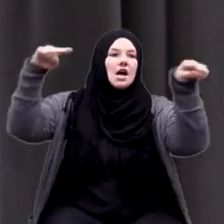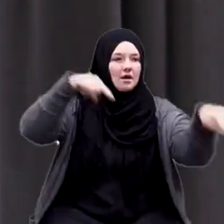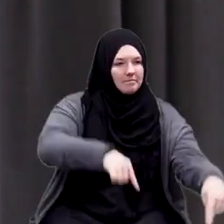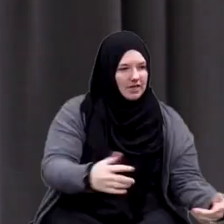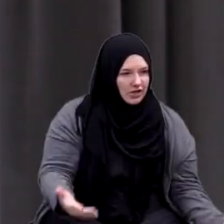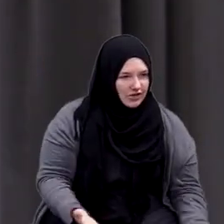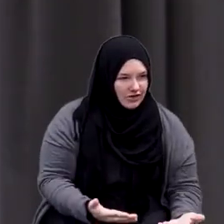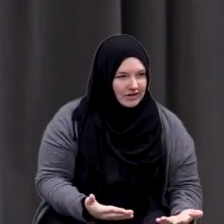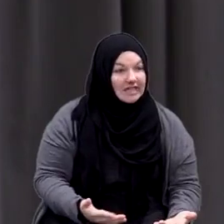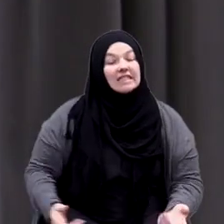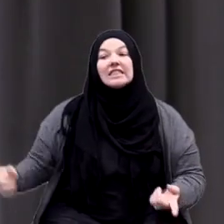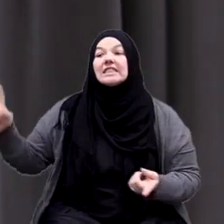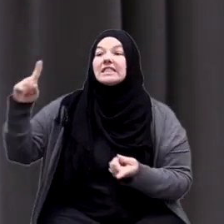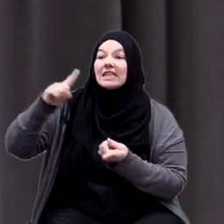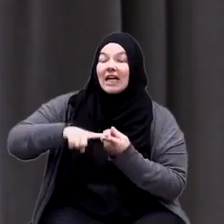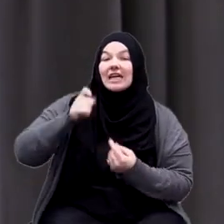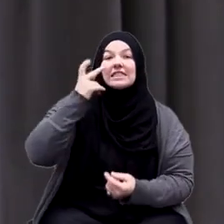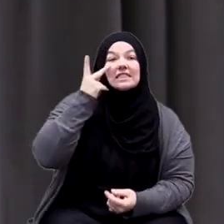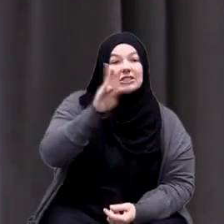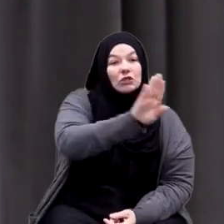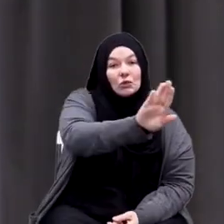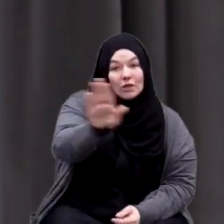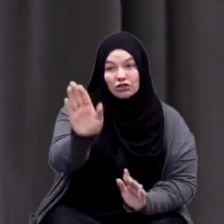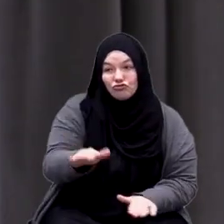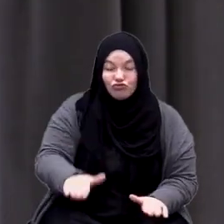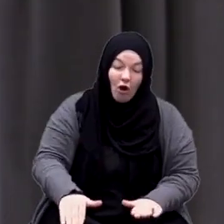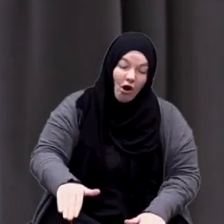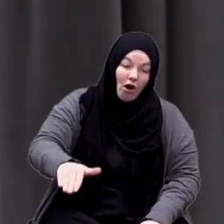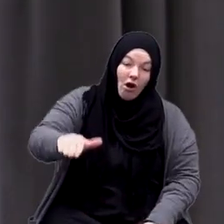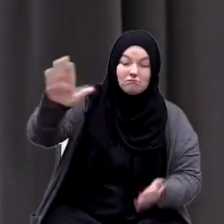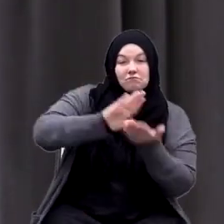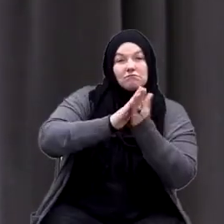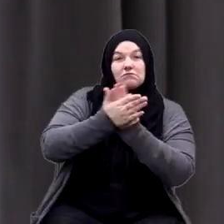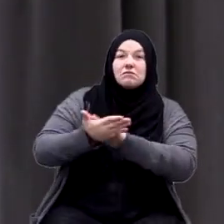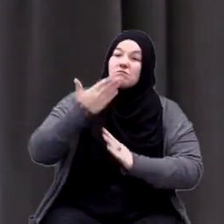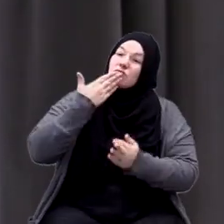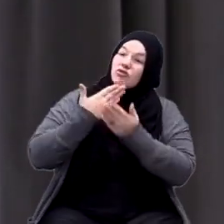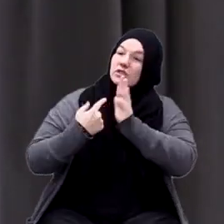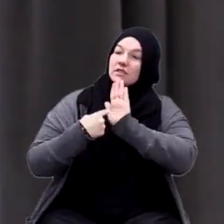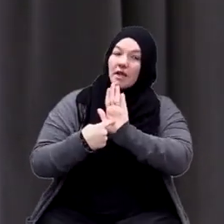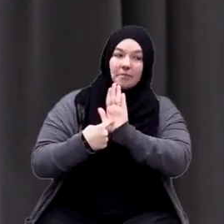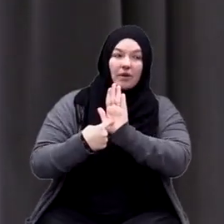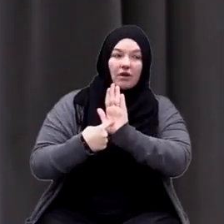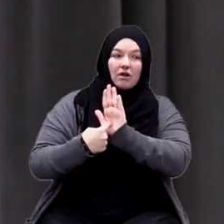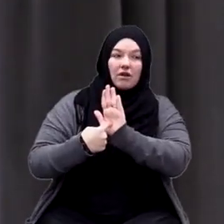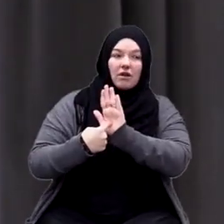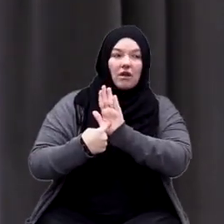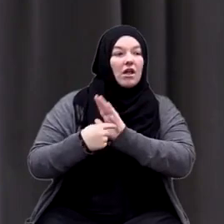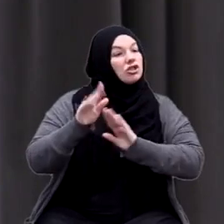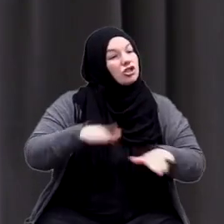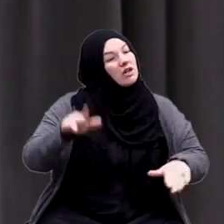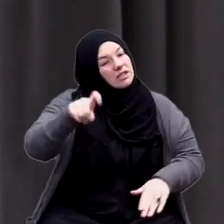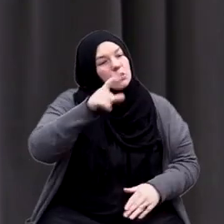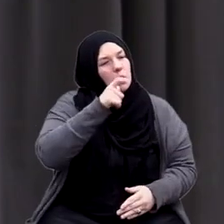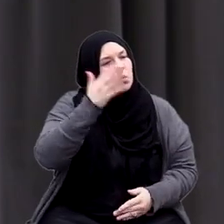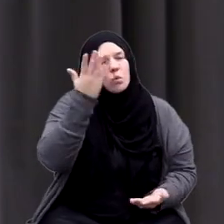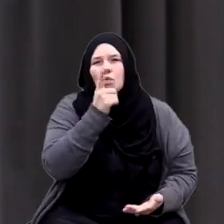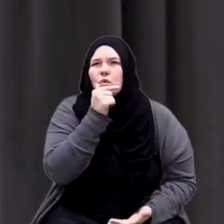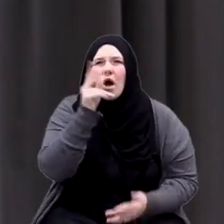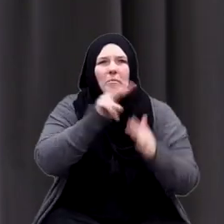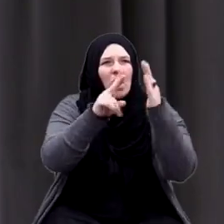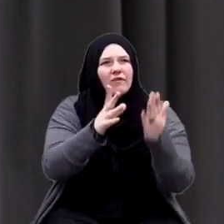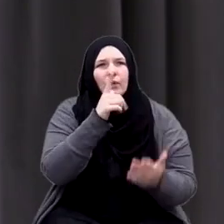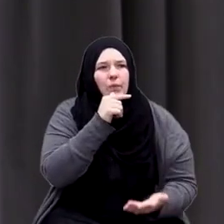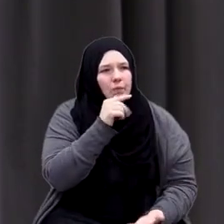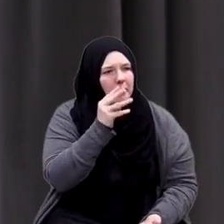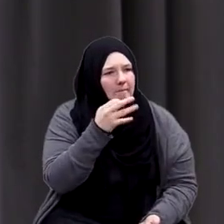Until I see your children growing up as Muslims. Until they know who their prophet is, who Allah